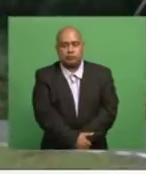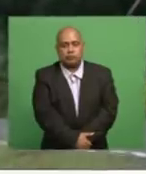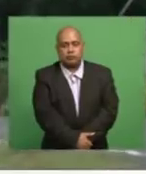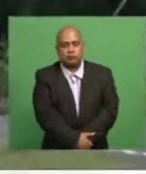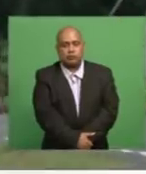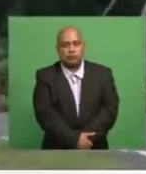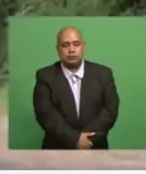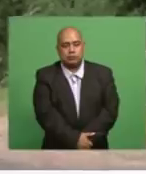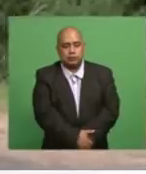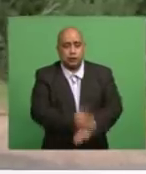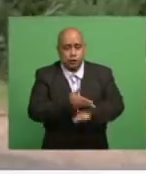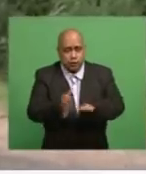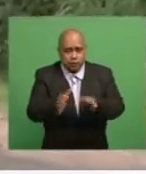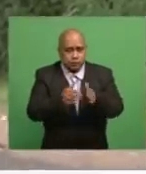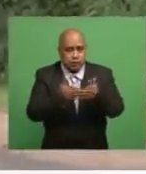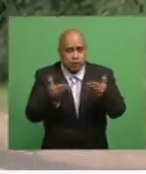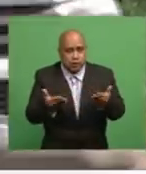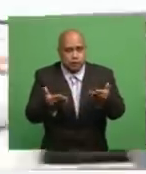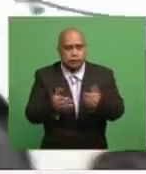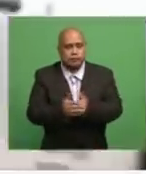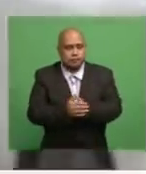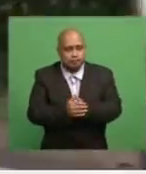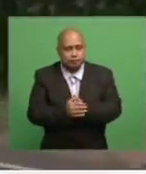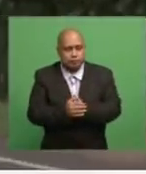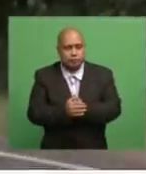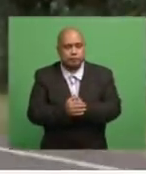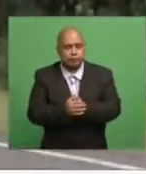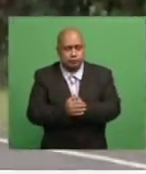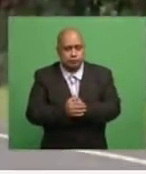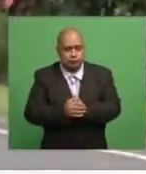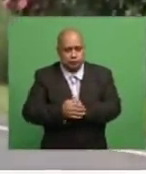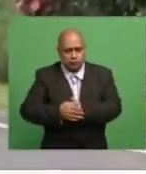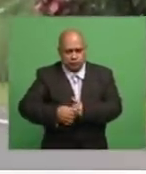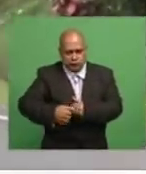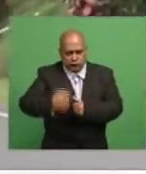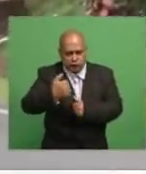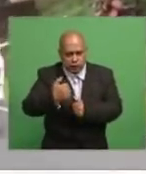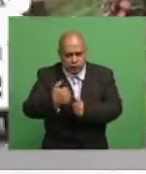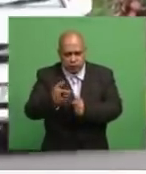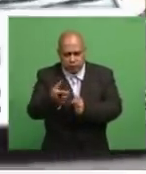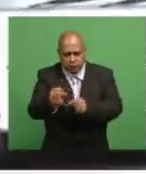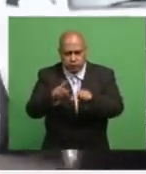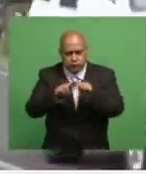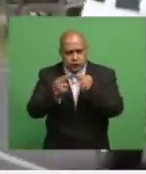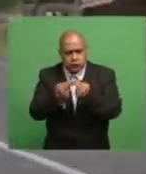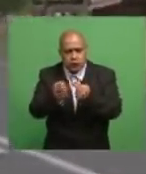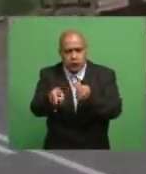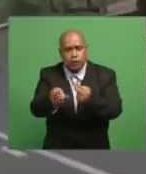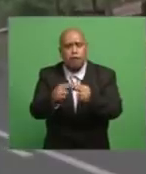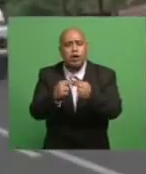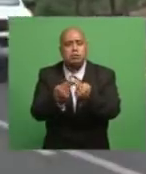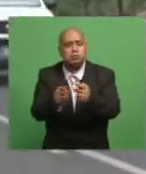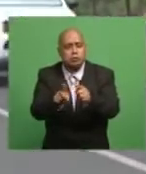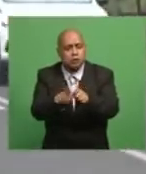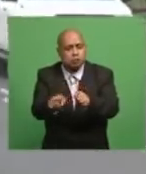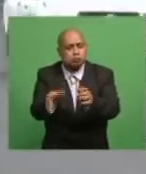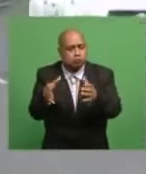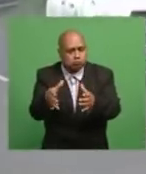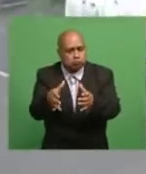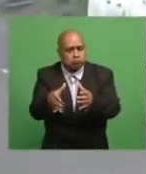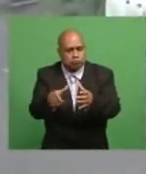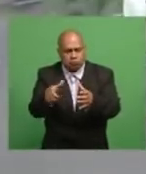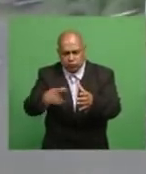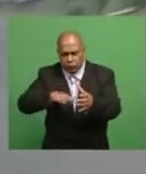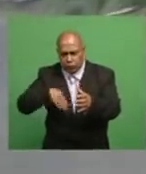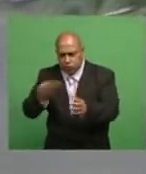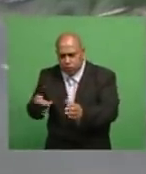is the 6th person related to patient 9, the Lambasa resident who was believed to have passed on the virus to his wife, son, 2